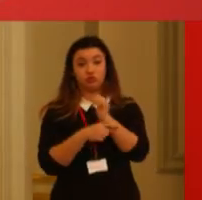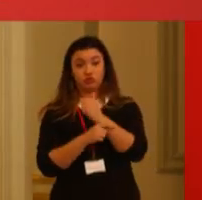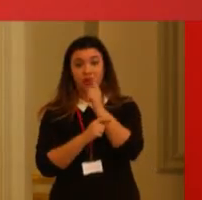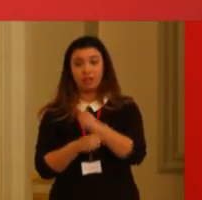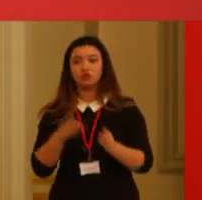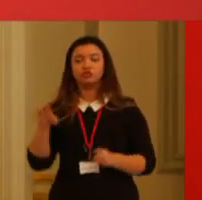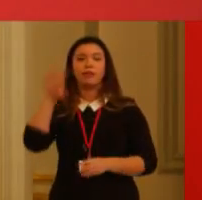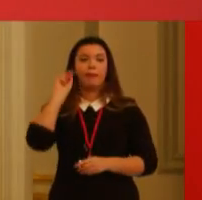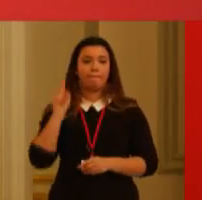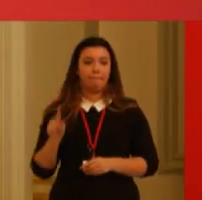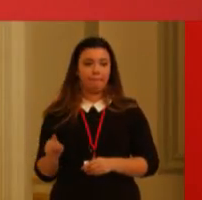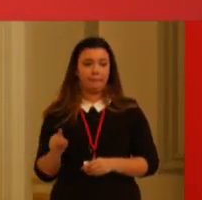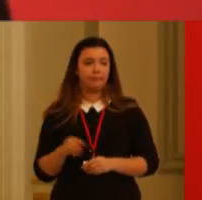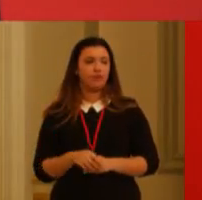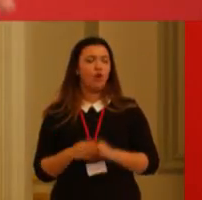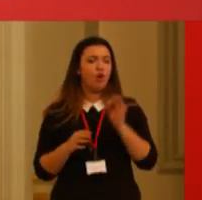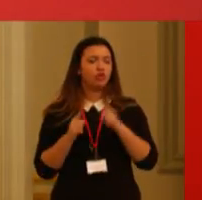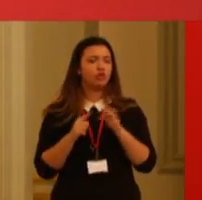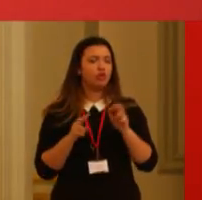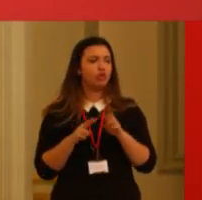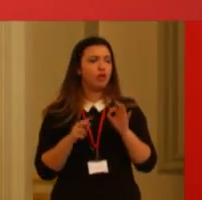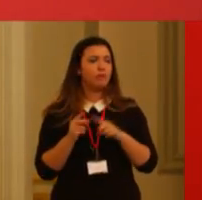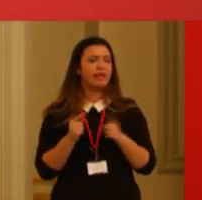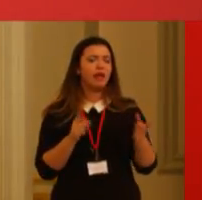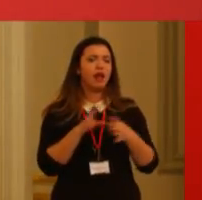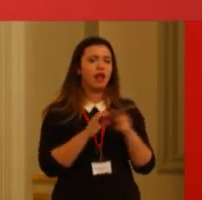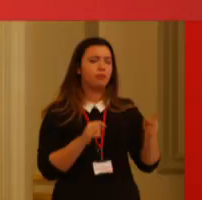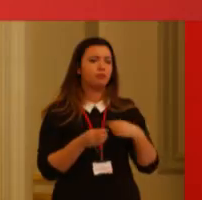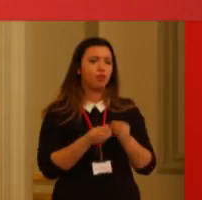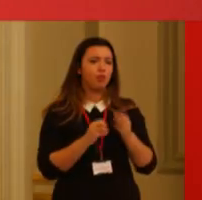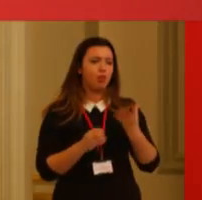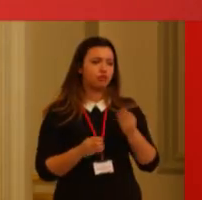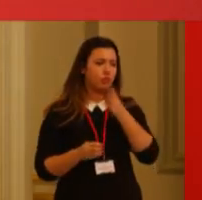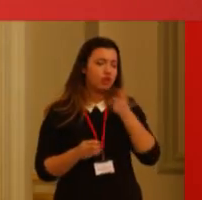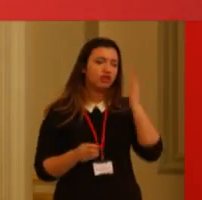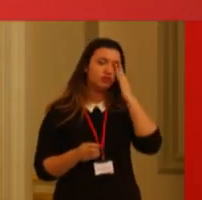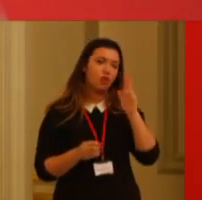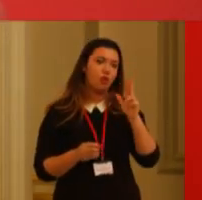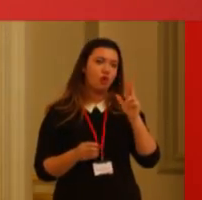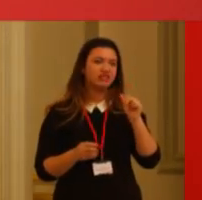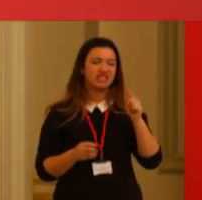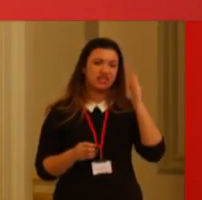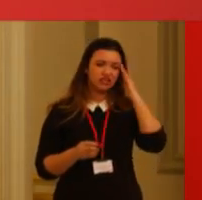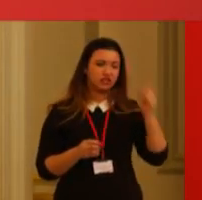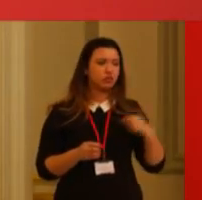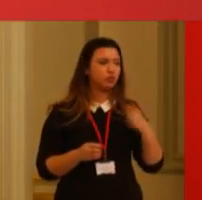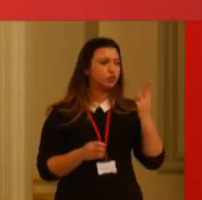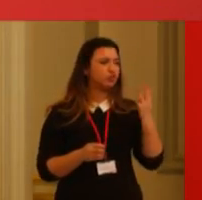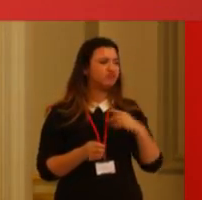autonomy, specialty, and meaning or relevance. He says these are skills that they've got, or